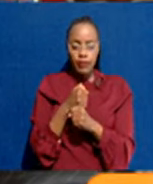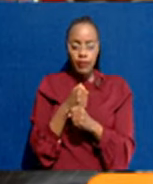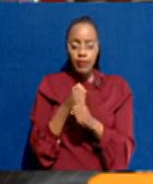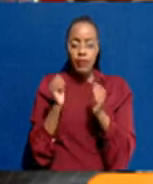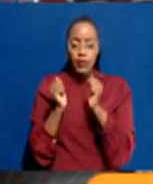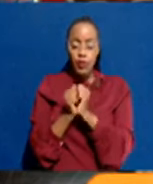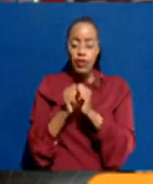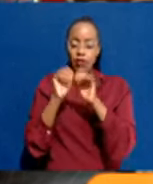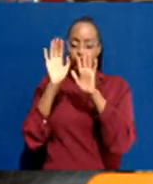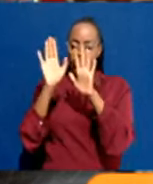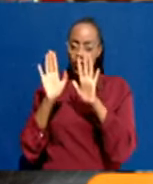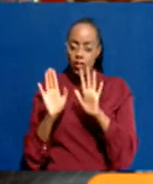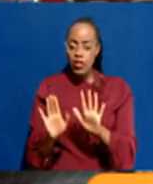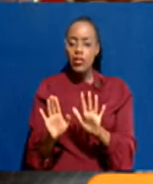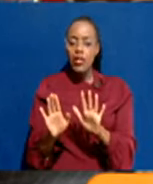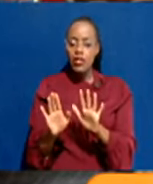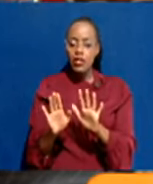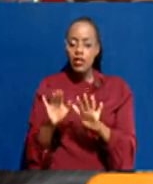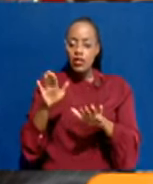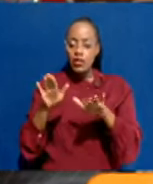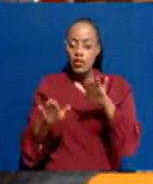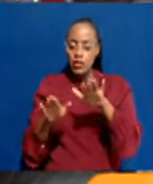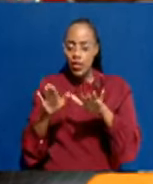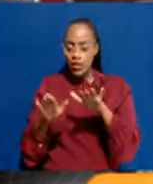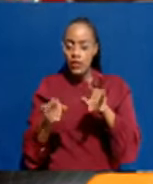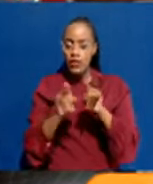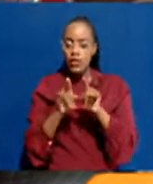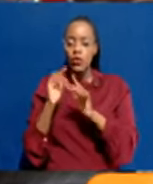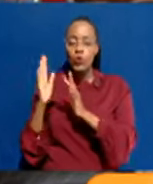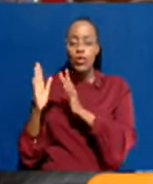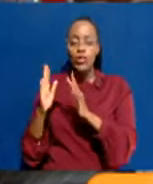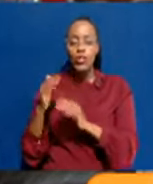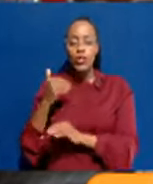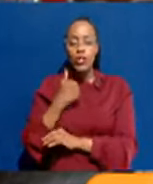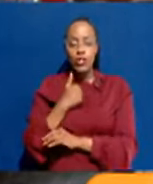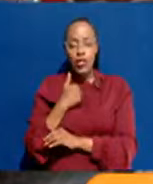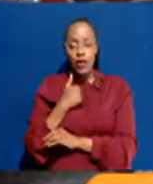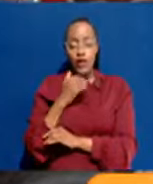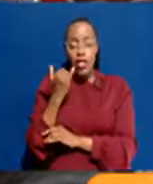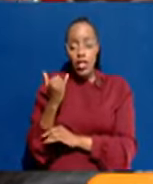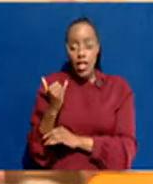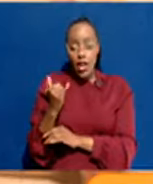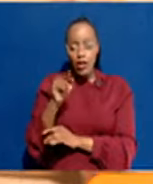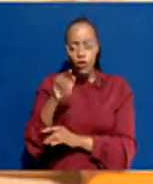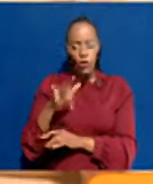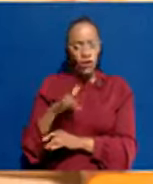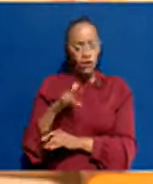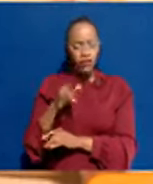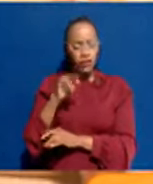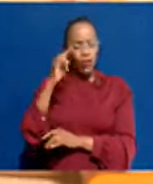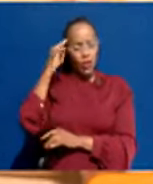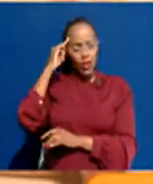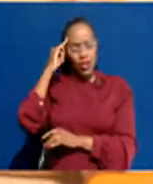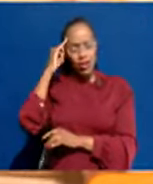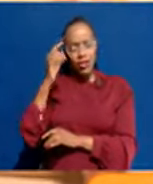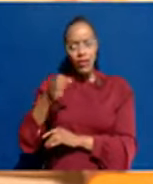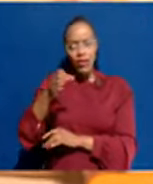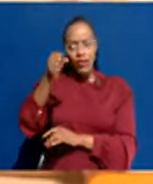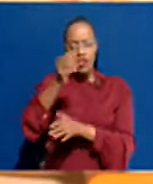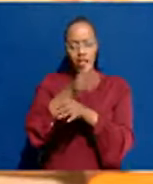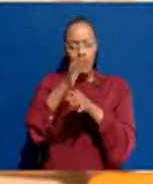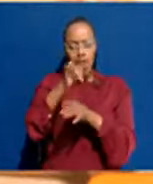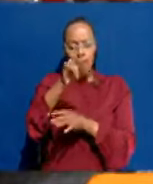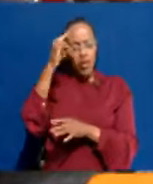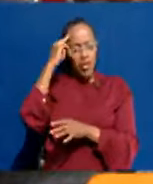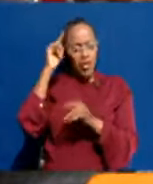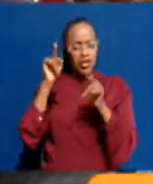the necessary stability and security. Now, don't you think the Prime Minister? Don't you